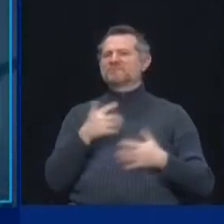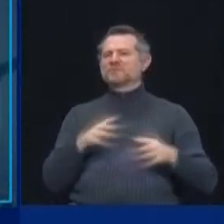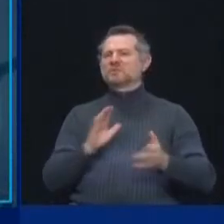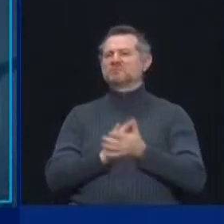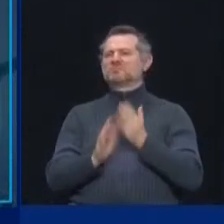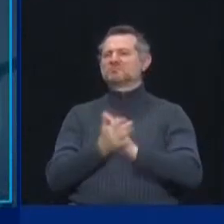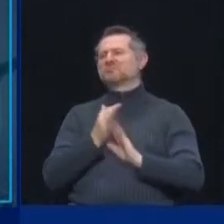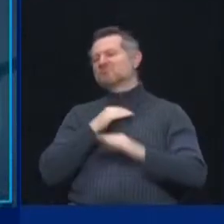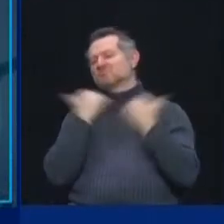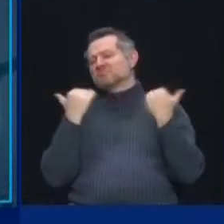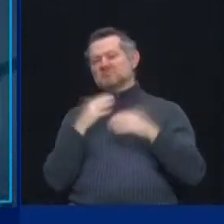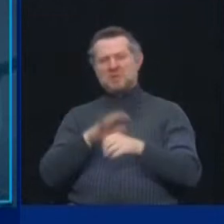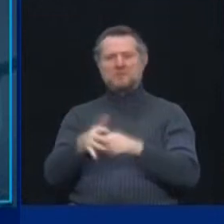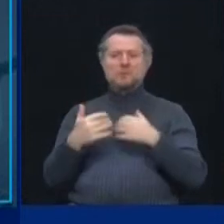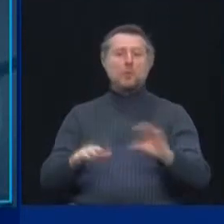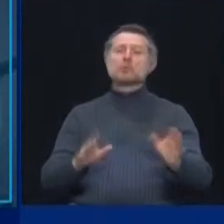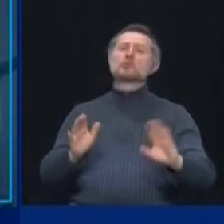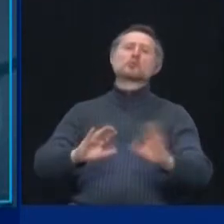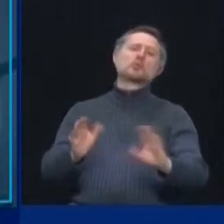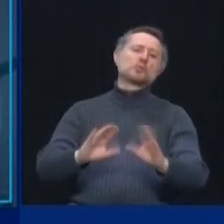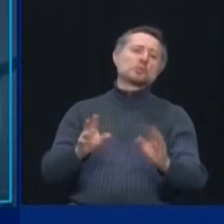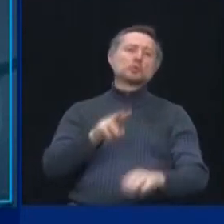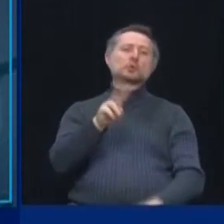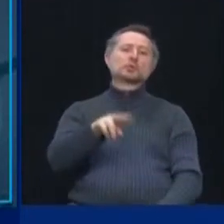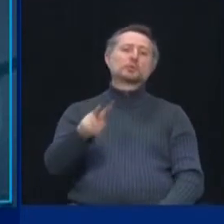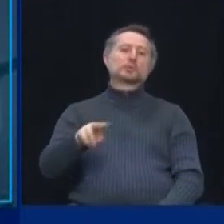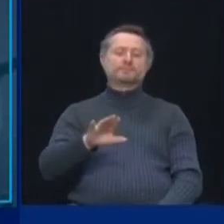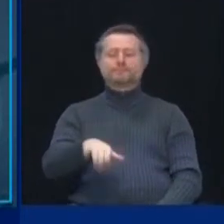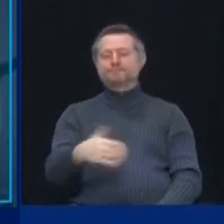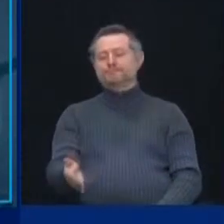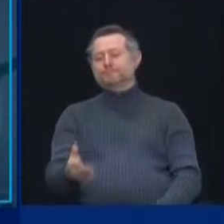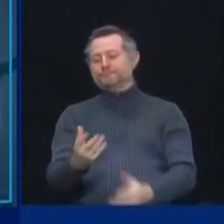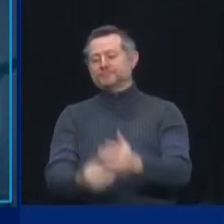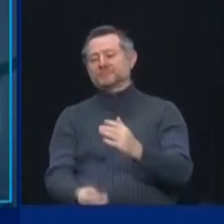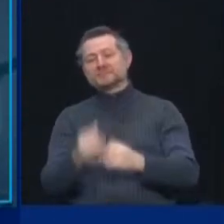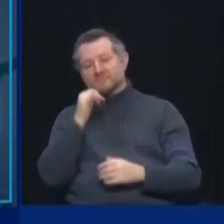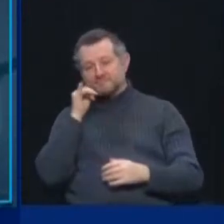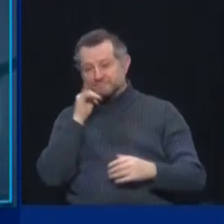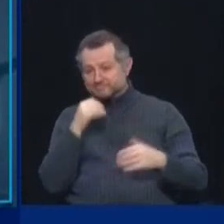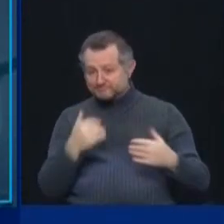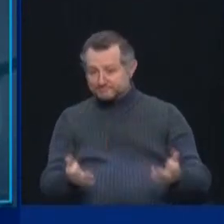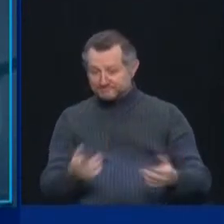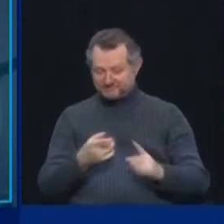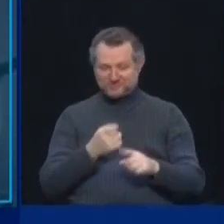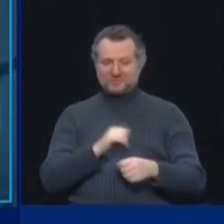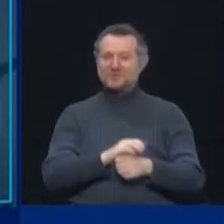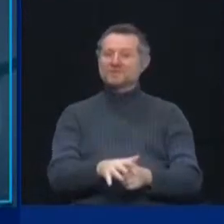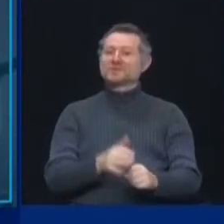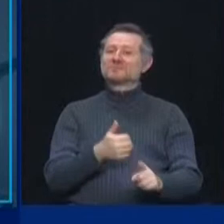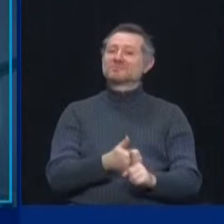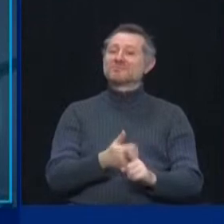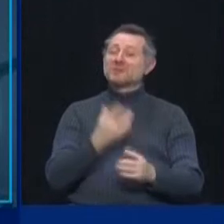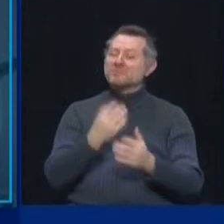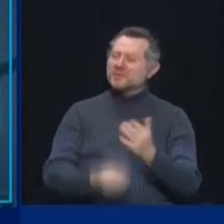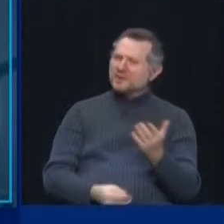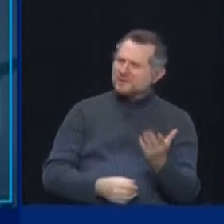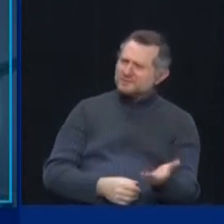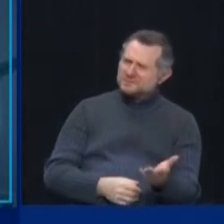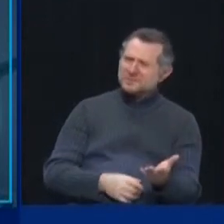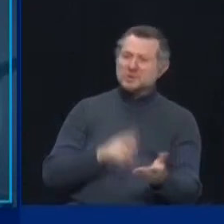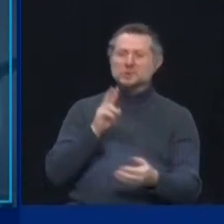people died yesterday because of COVID. 22 people died. 22 families are grieving